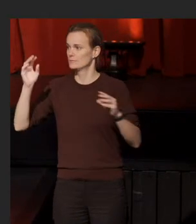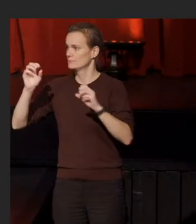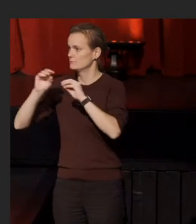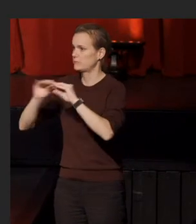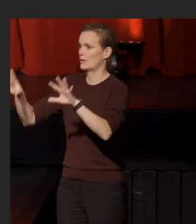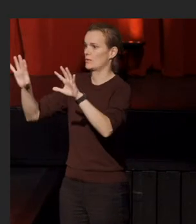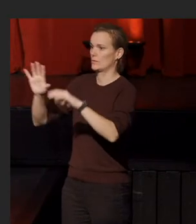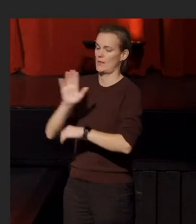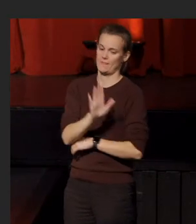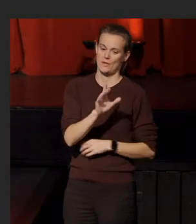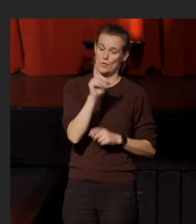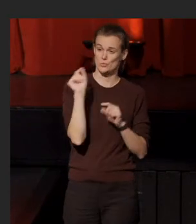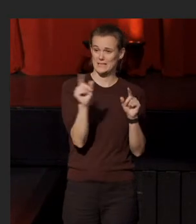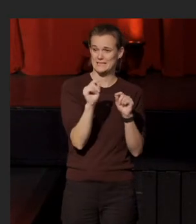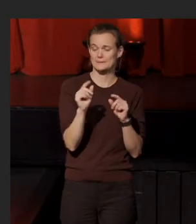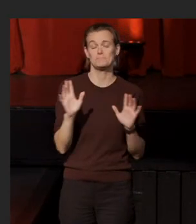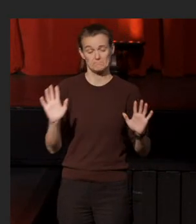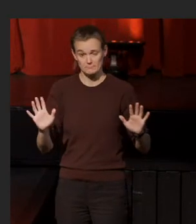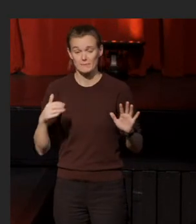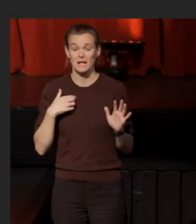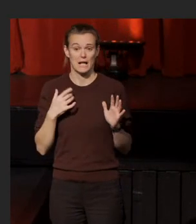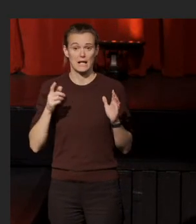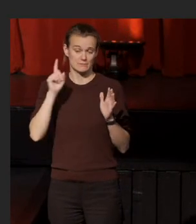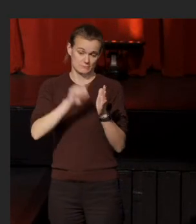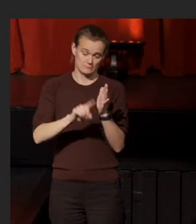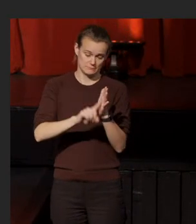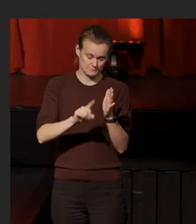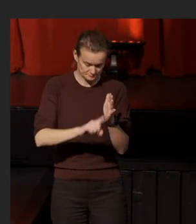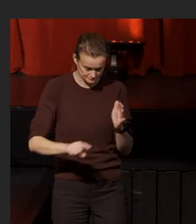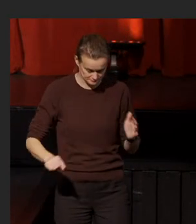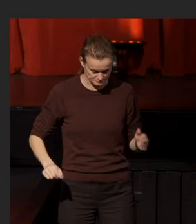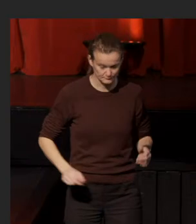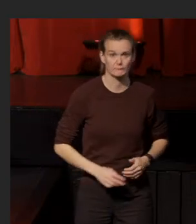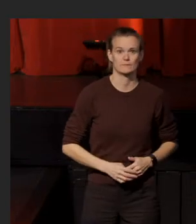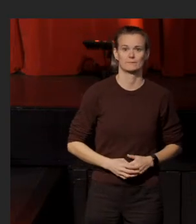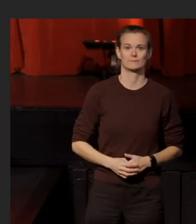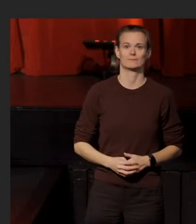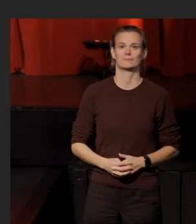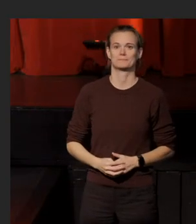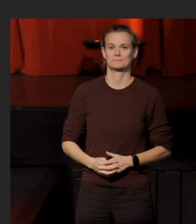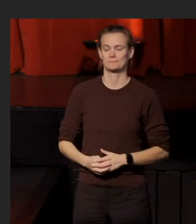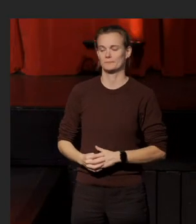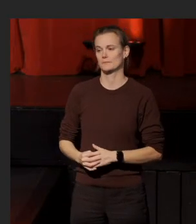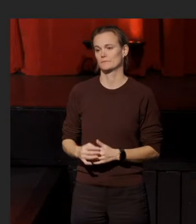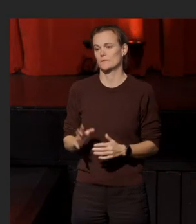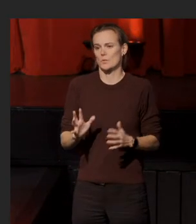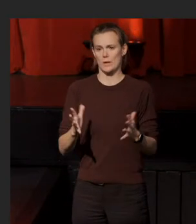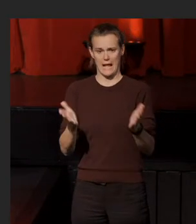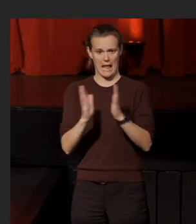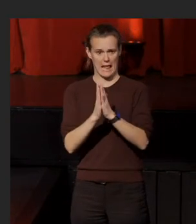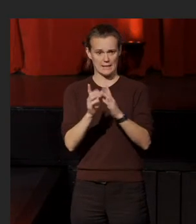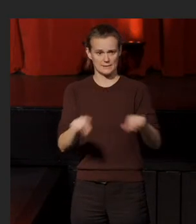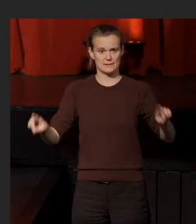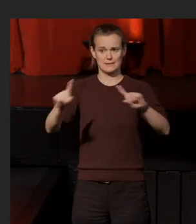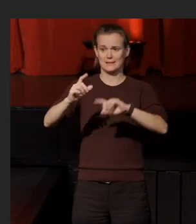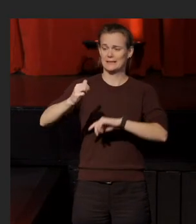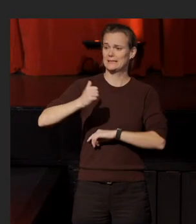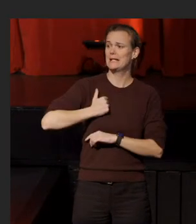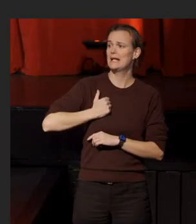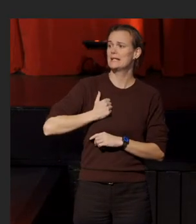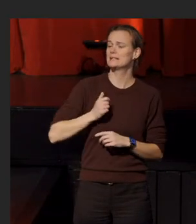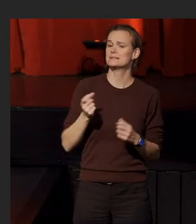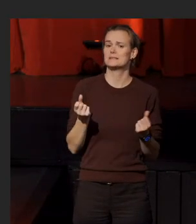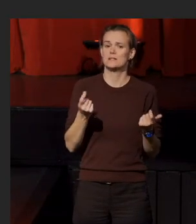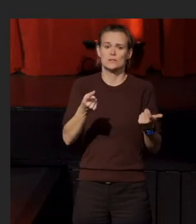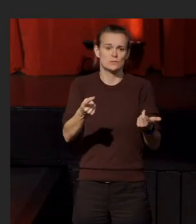And I actually did a study where we asked a representative sample of Canadians how they feel about it, and their least favorite way that journalists make